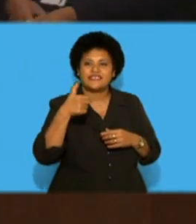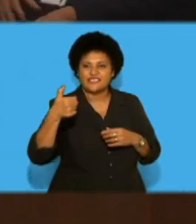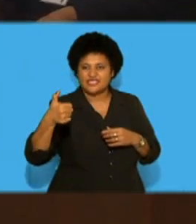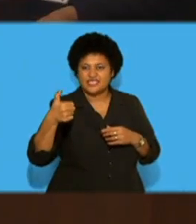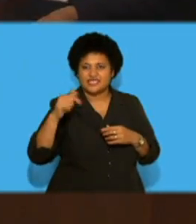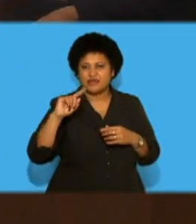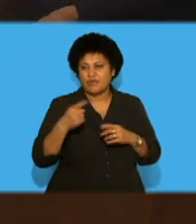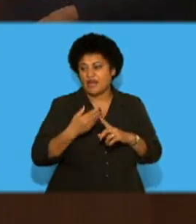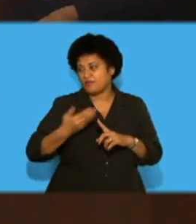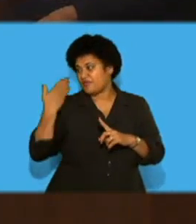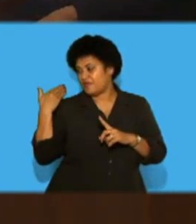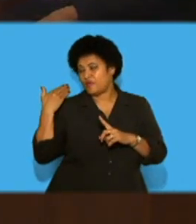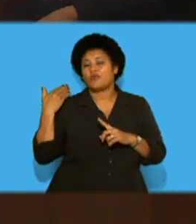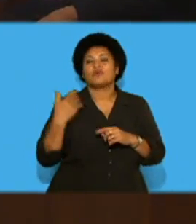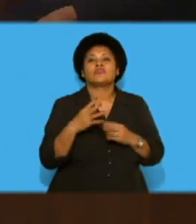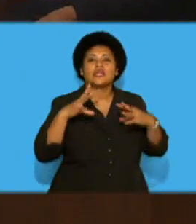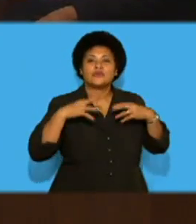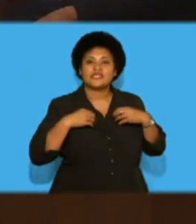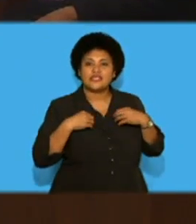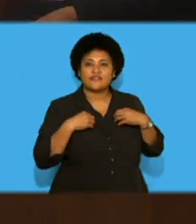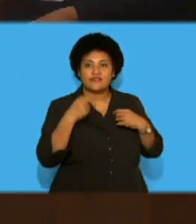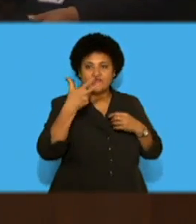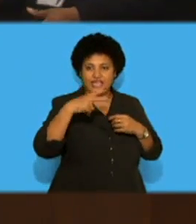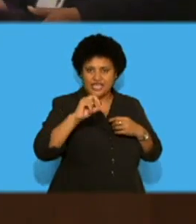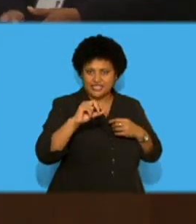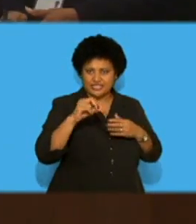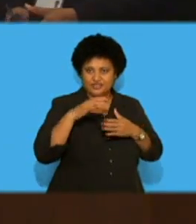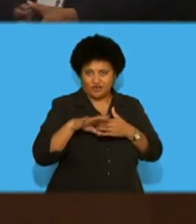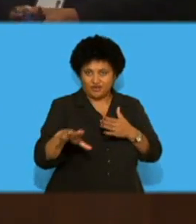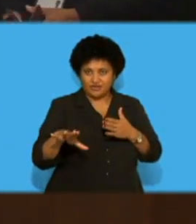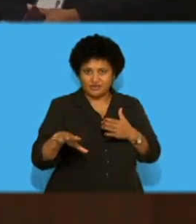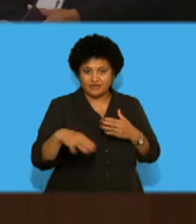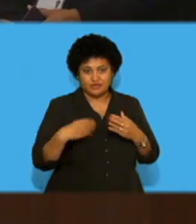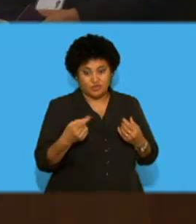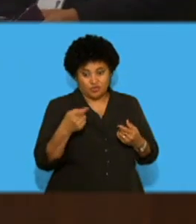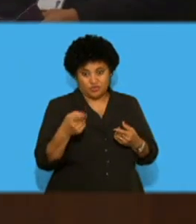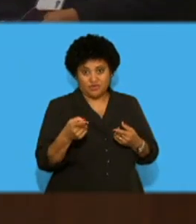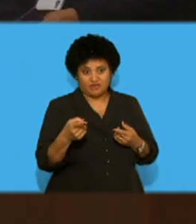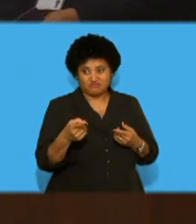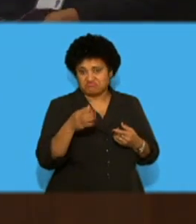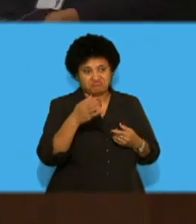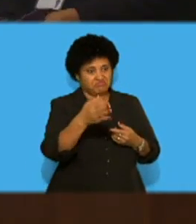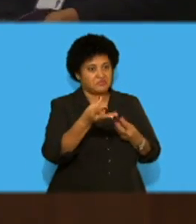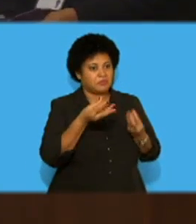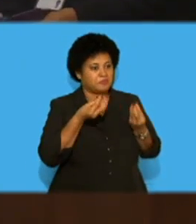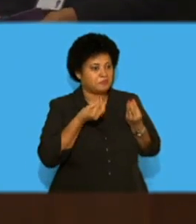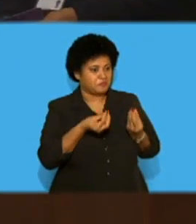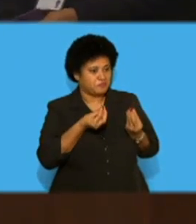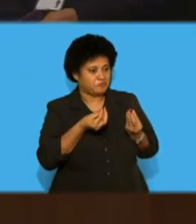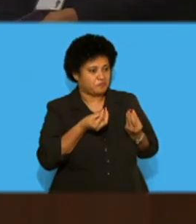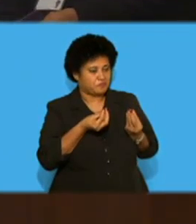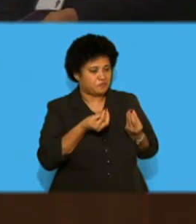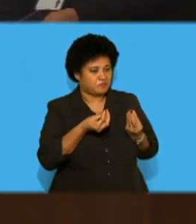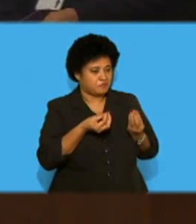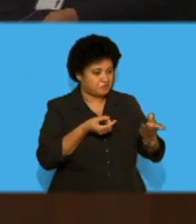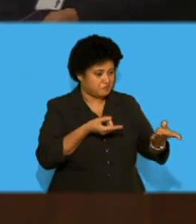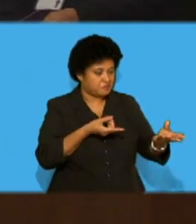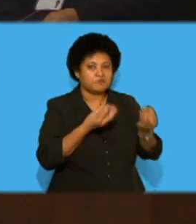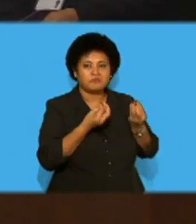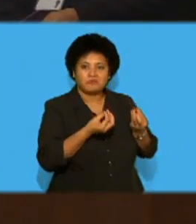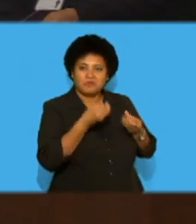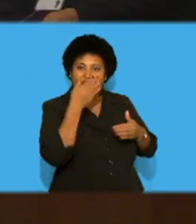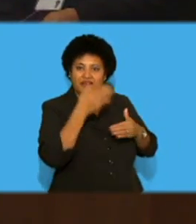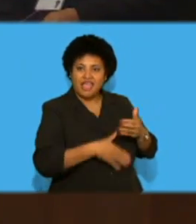receiving $80.14 a ton. That, Madam Speaker, is something that he has not highlighted. Madam Speaker, he has not highlighted